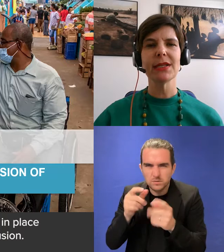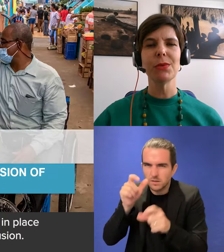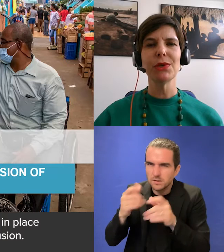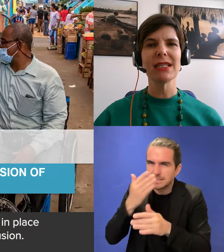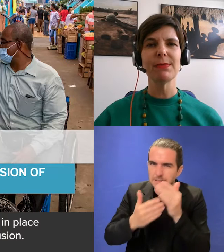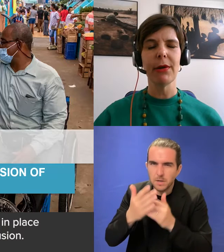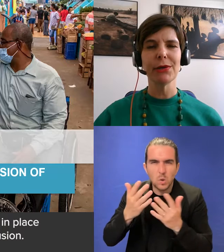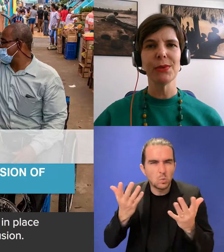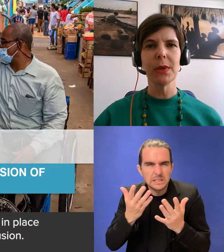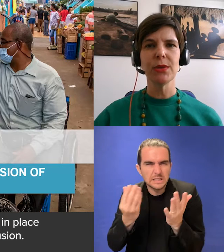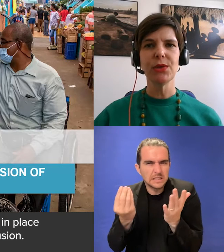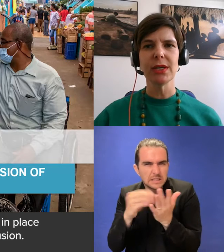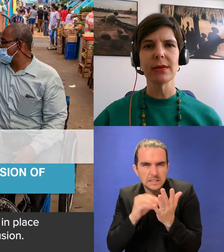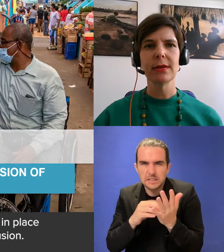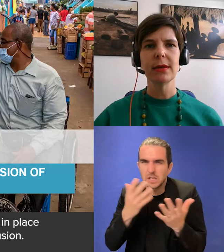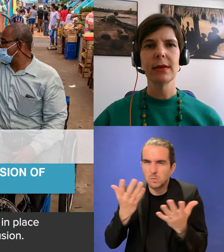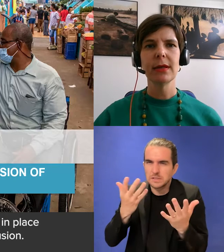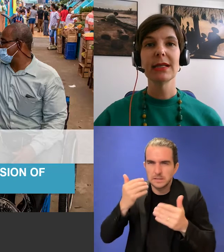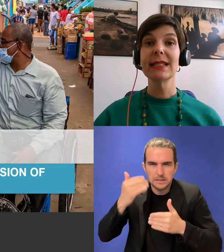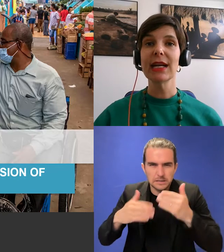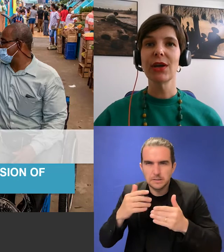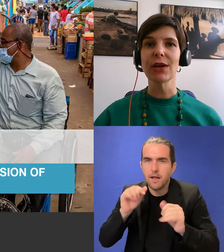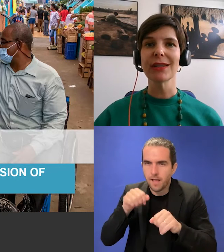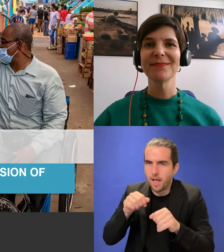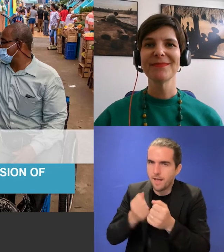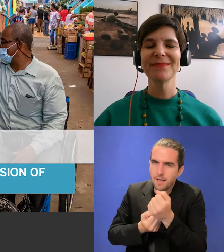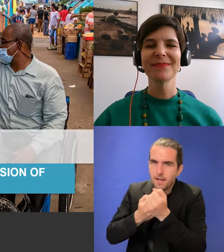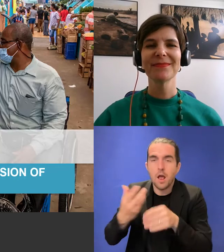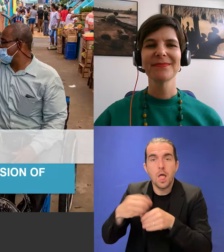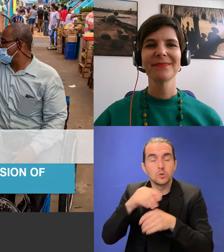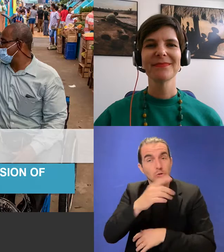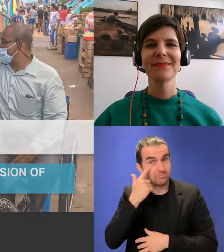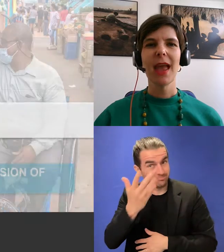put in place to address barriers to inclusion. Let's take a look.